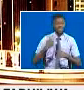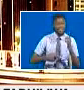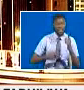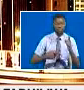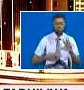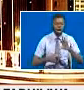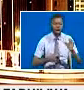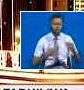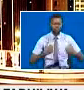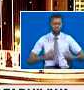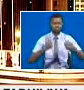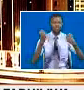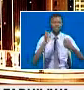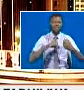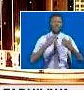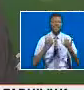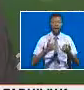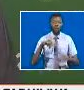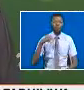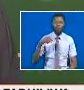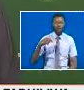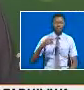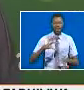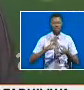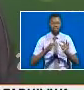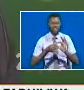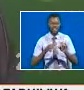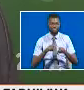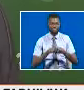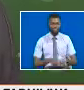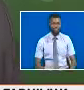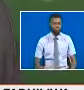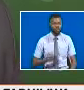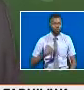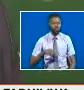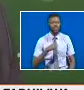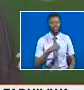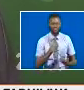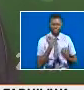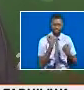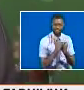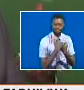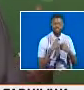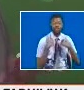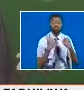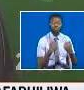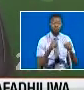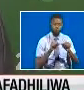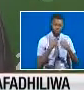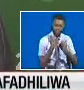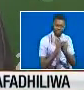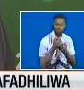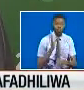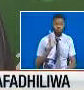na kufuzu mchujo wa Olimpiki. You guys, na tunasimama na nyinyi kidete. We'll keep on standing with you